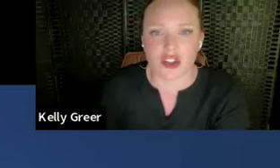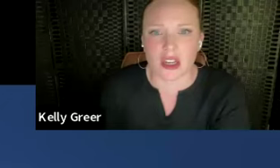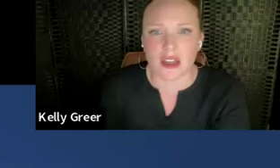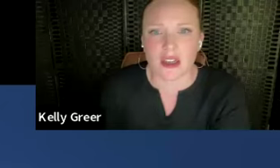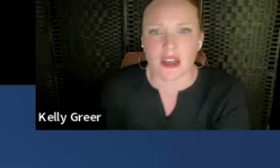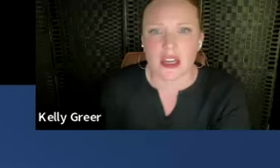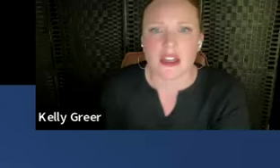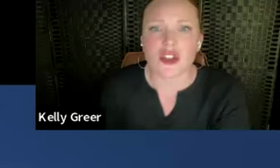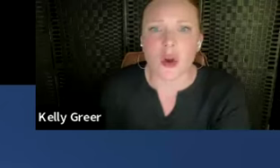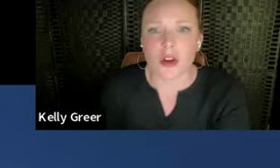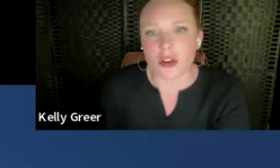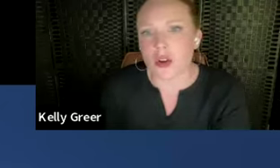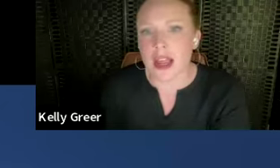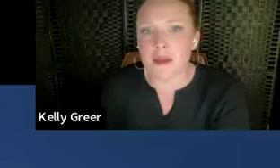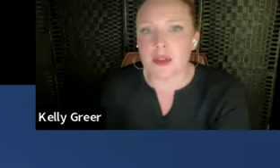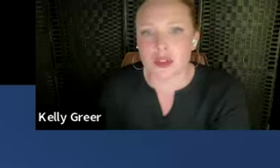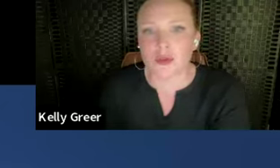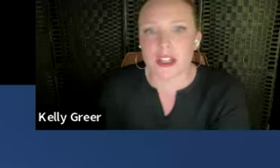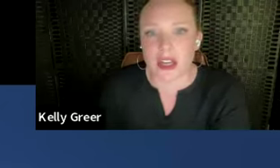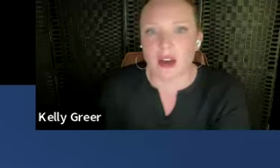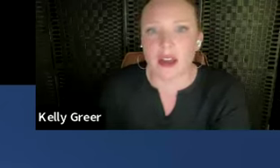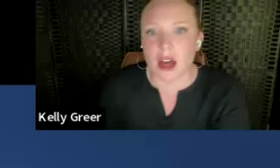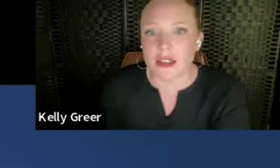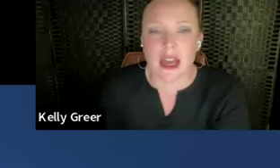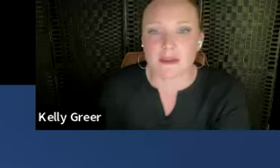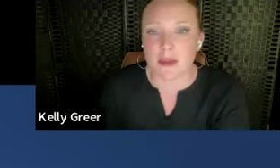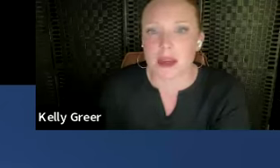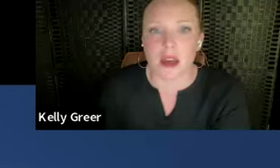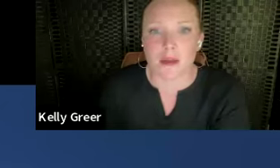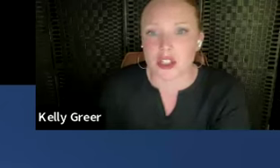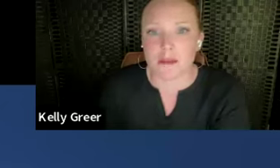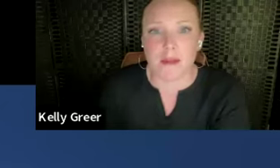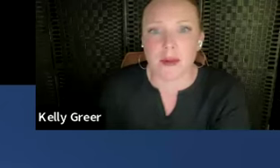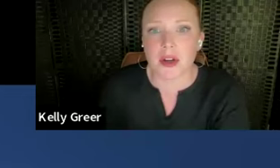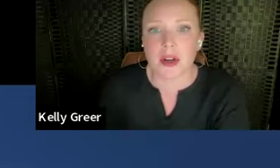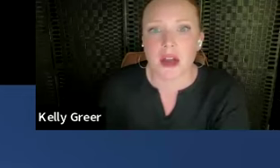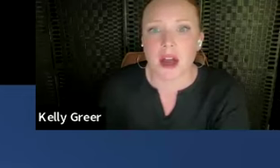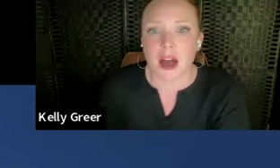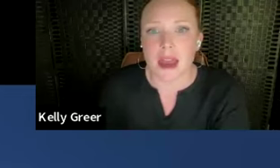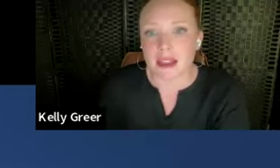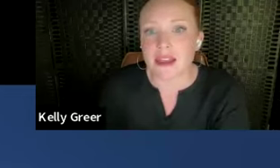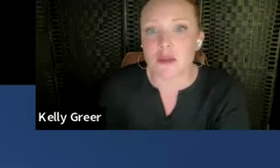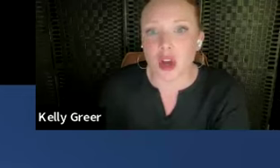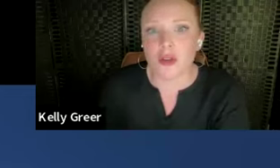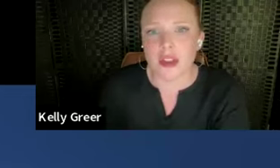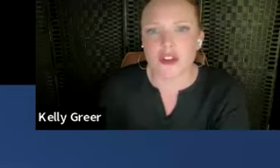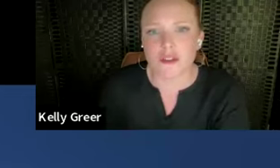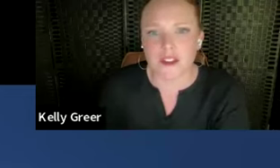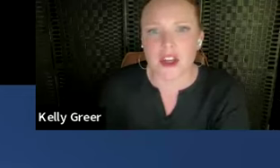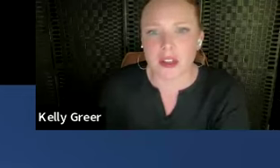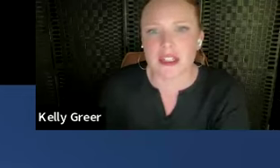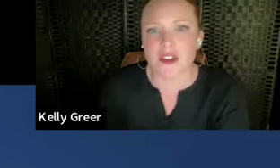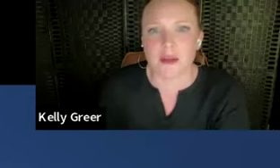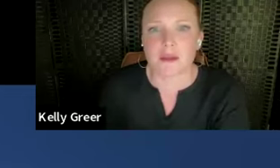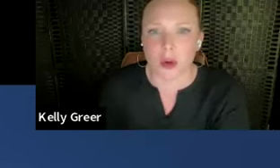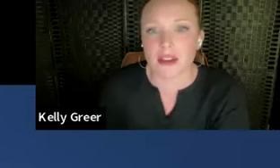an organization is you're able to reach out and contact maybe a commission member and let them know that